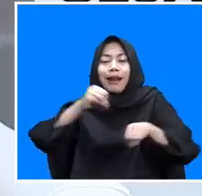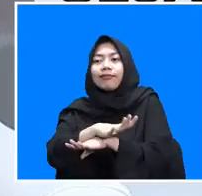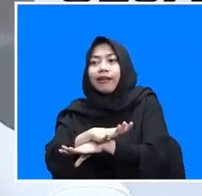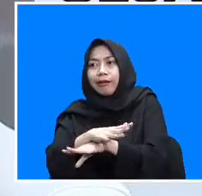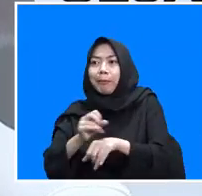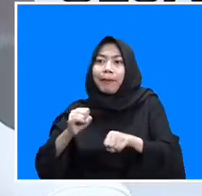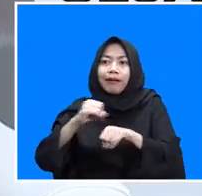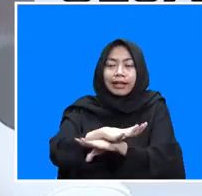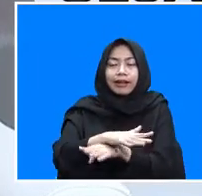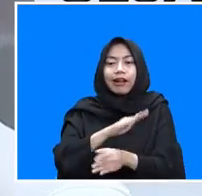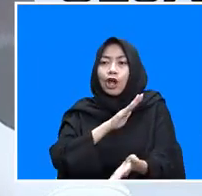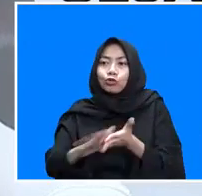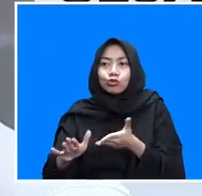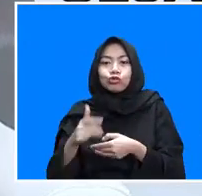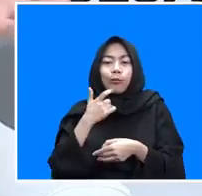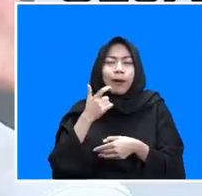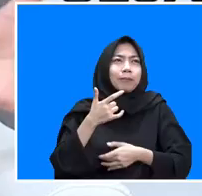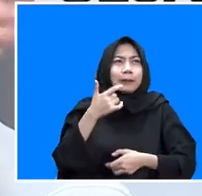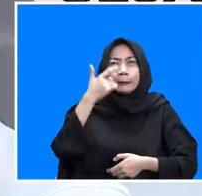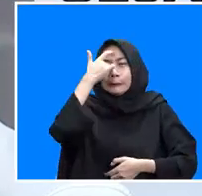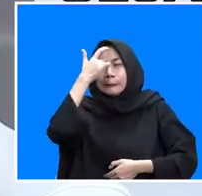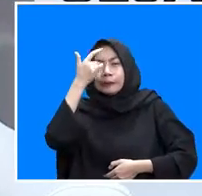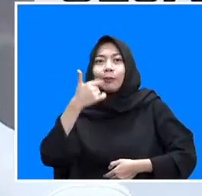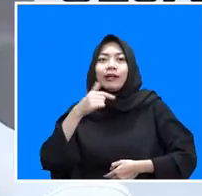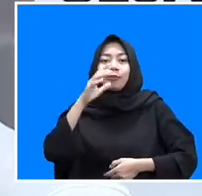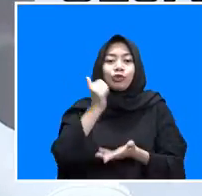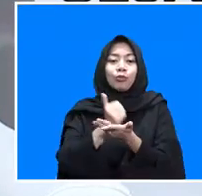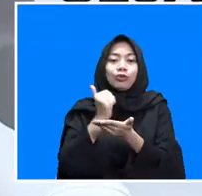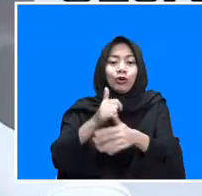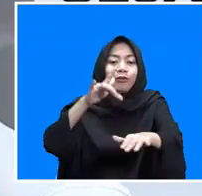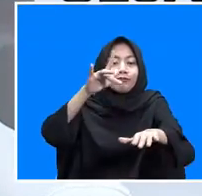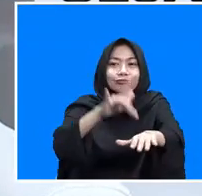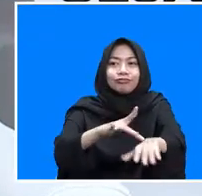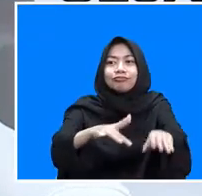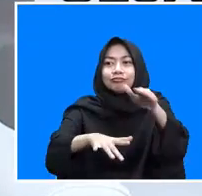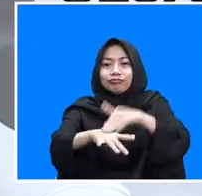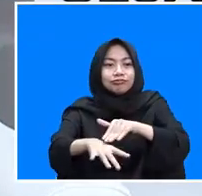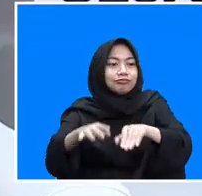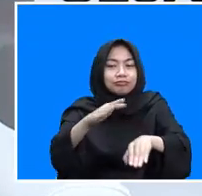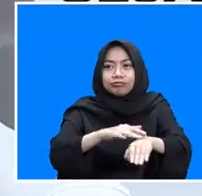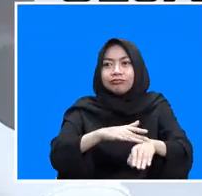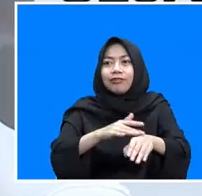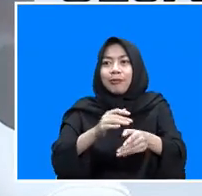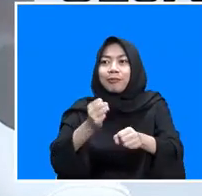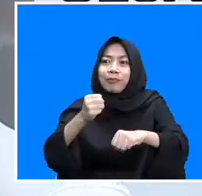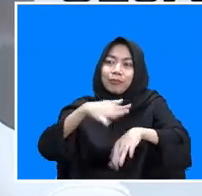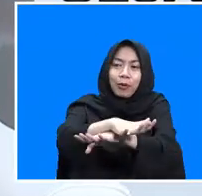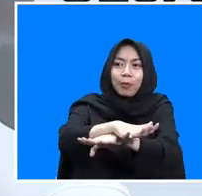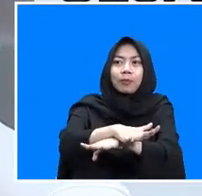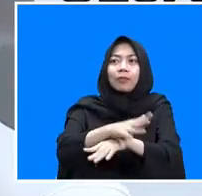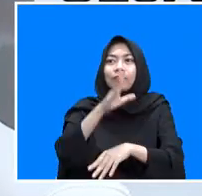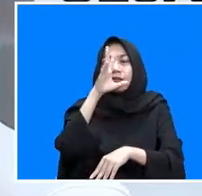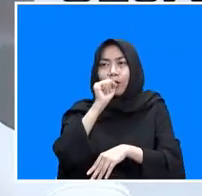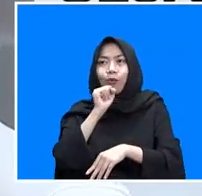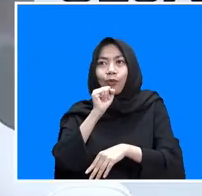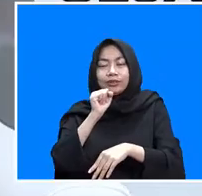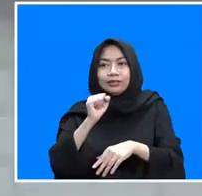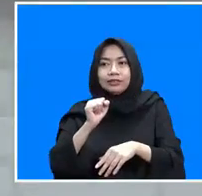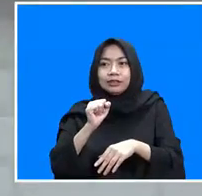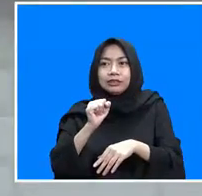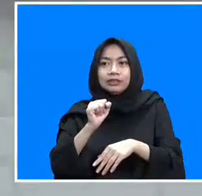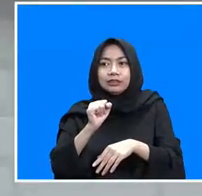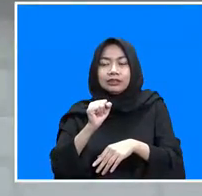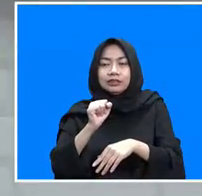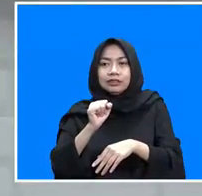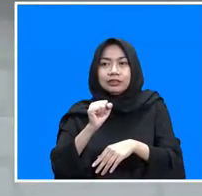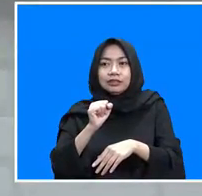more reason to get children back to school, because mm. particularly the young ones probably have a great deal to catch up on, perhaps even more than